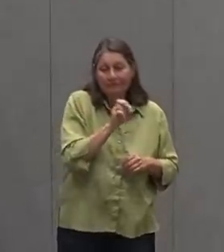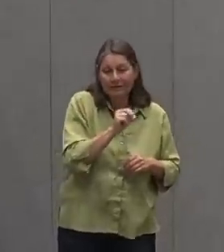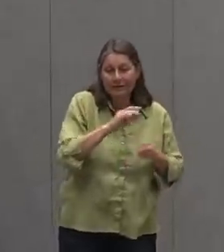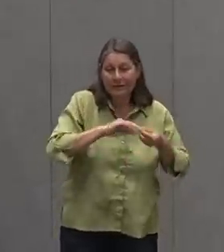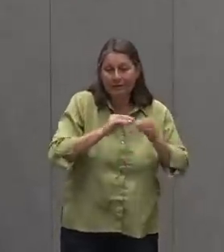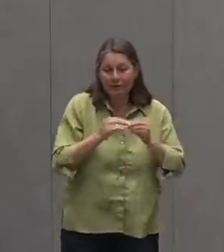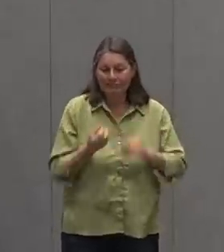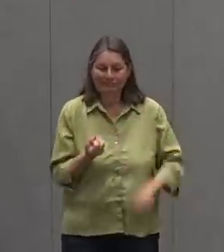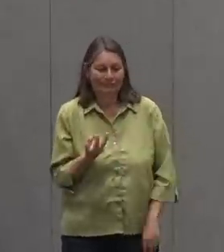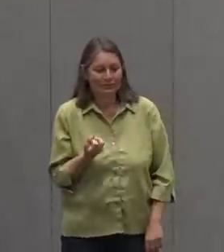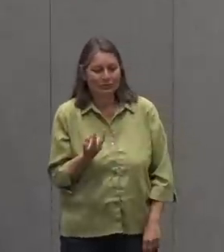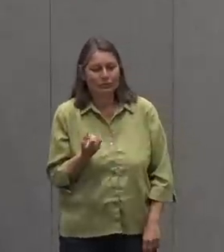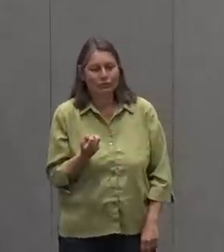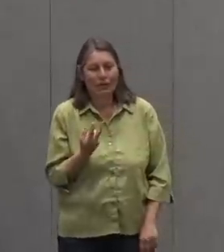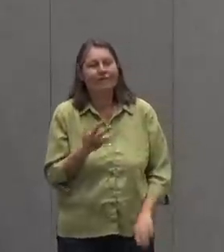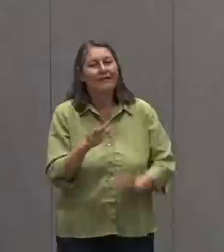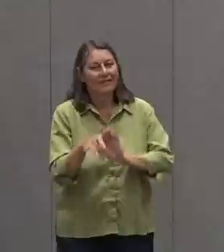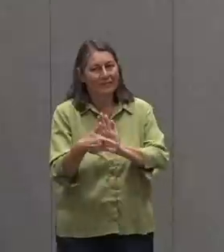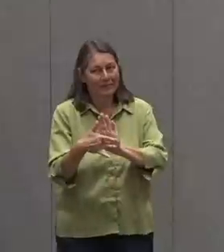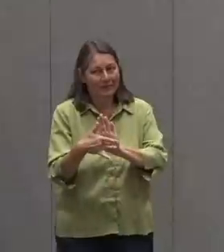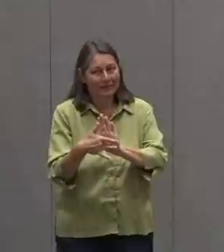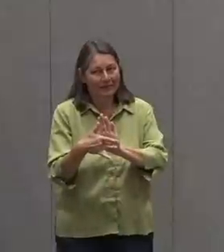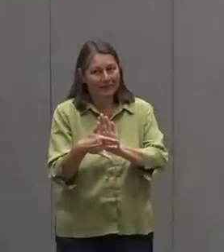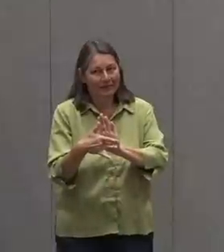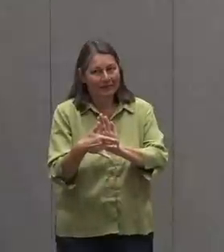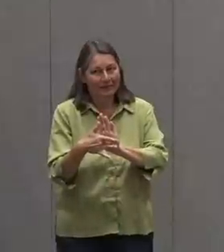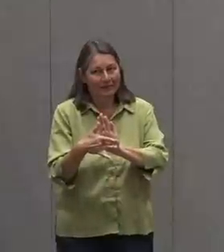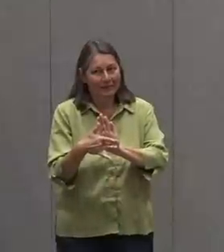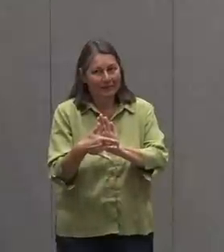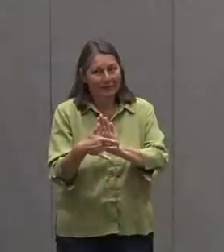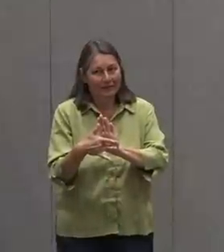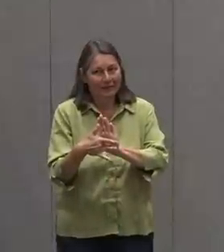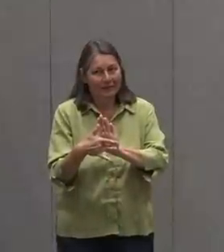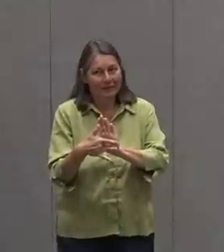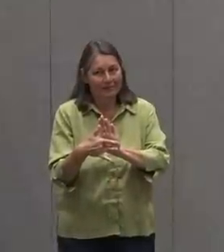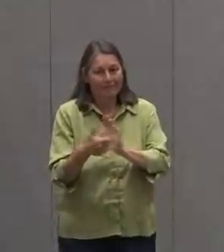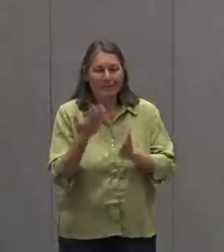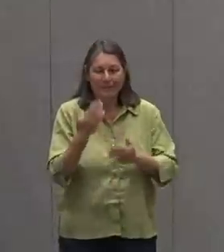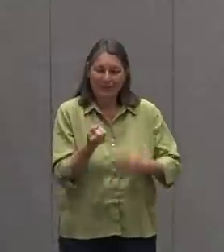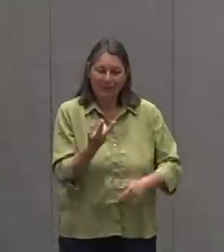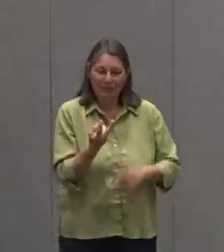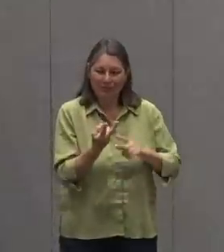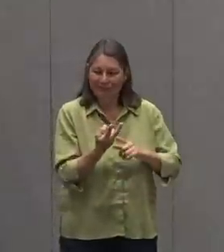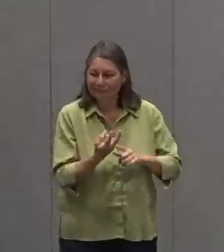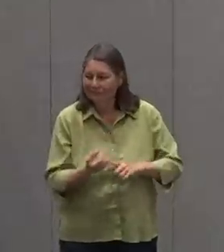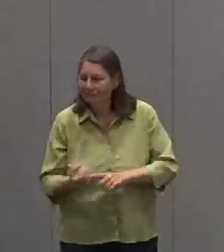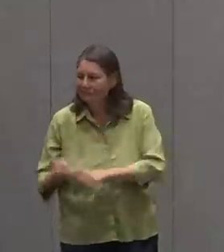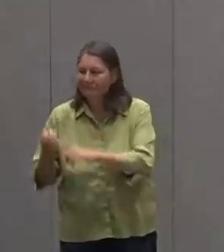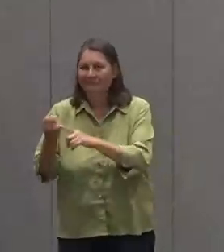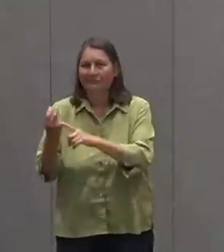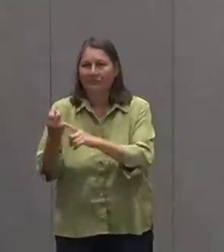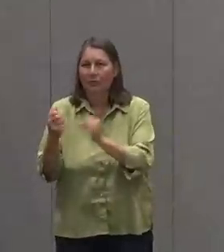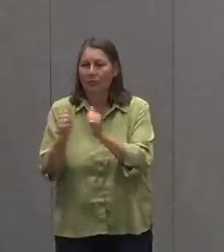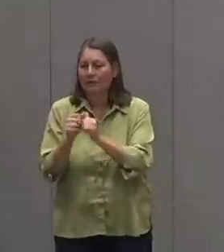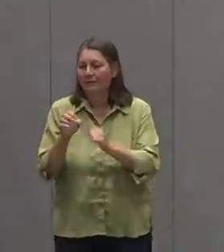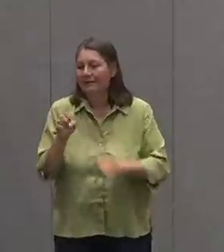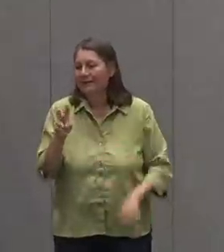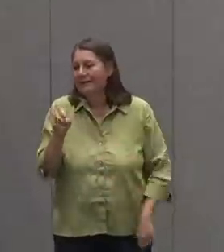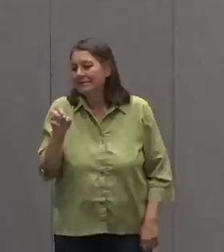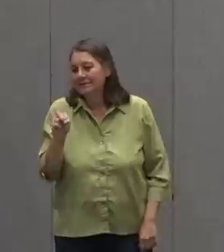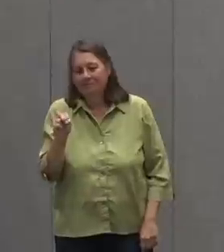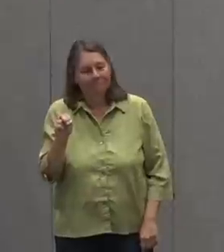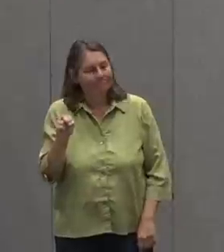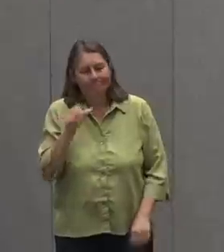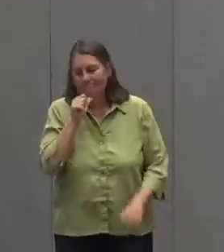here? If I was doing odds and evens, maybe I needed to put it over here in these evens, right? So I'm